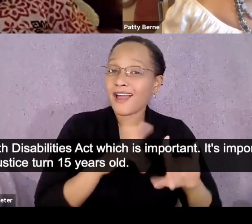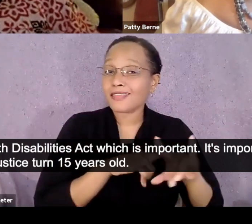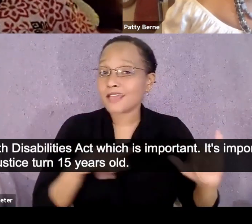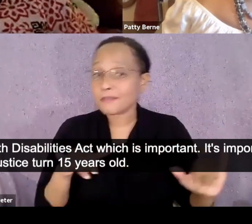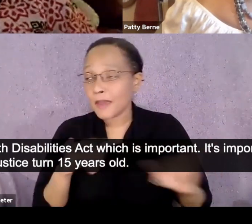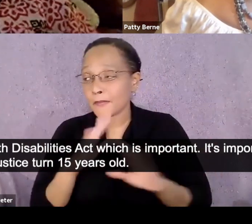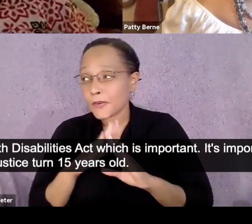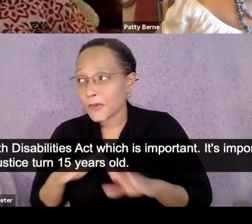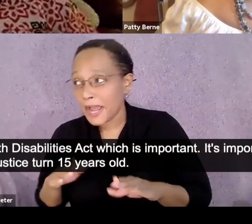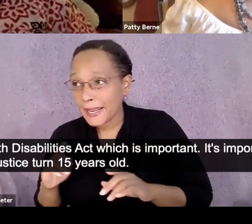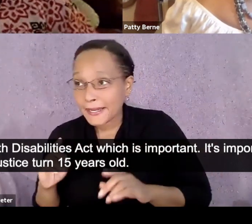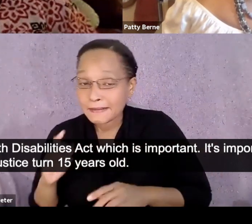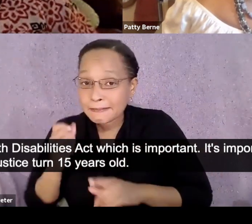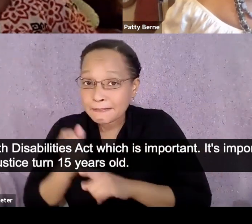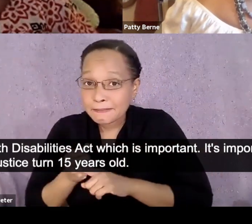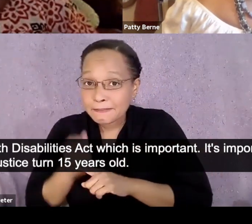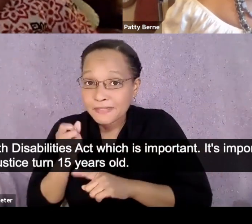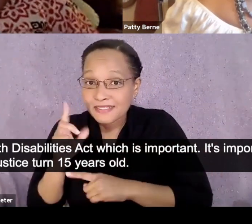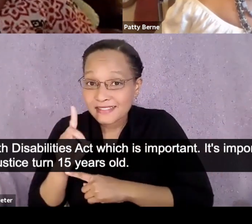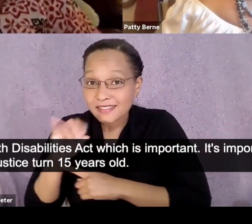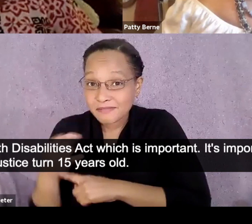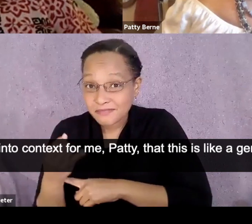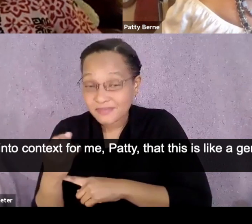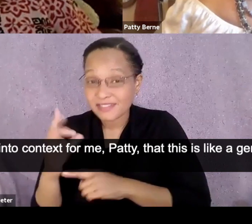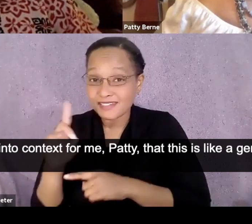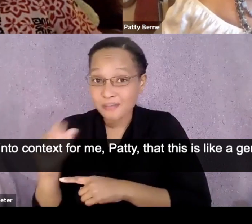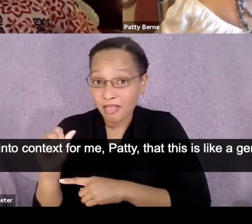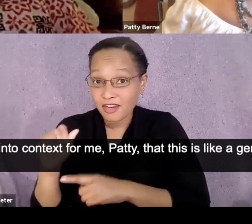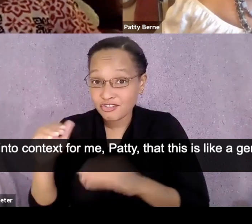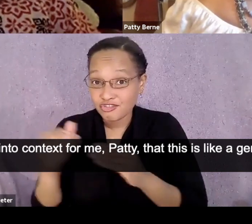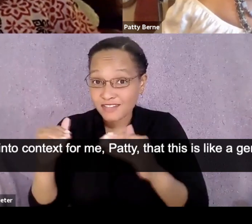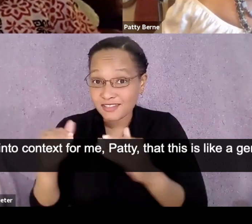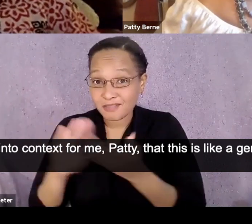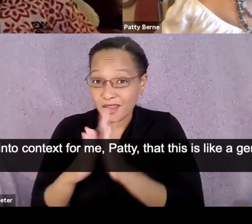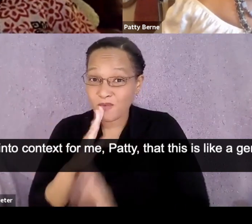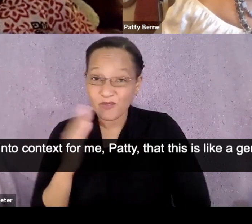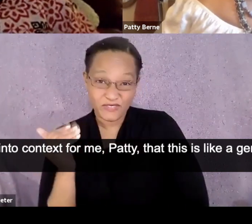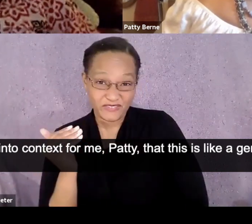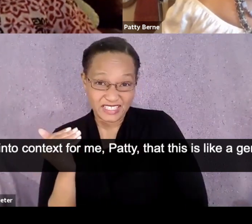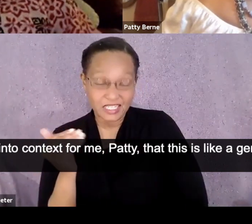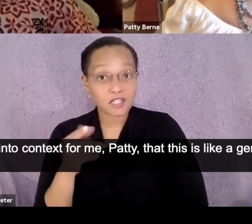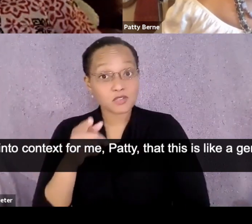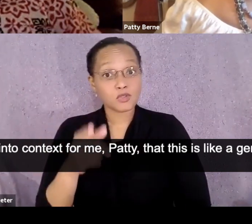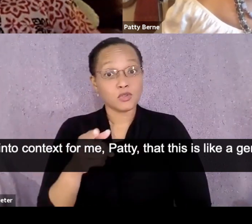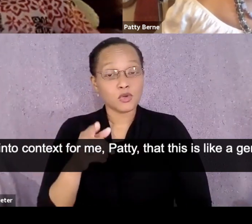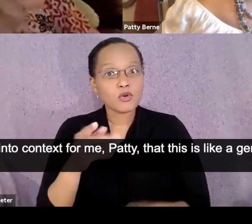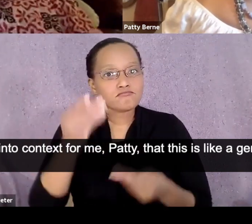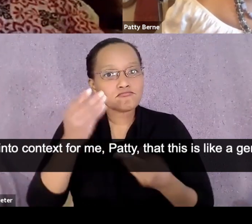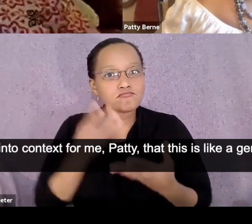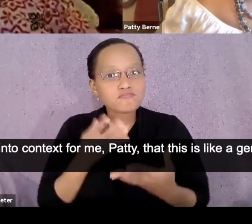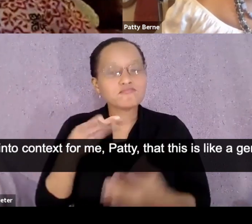had disability justice turn 15 years old. And when you put into context for me, Patty, that this is like